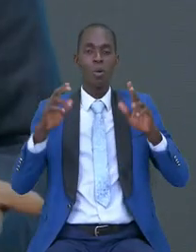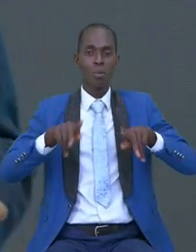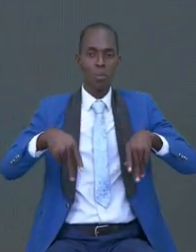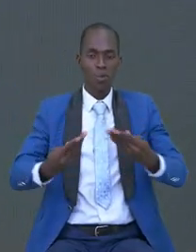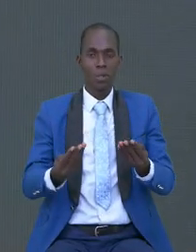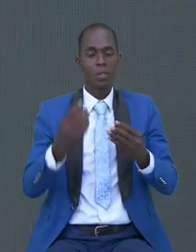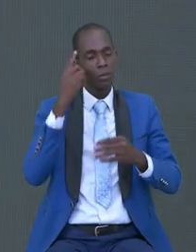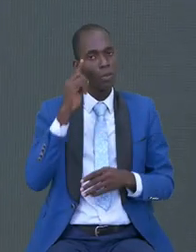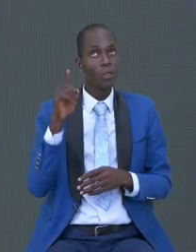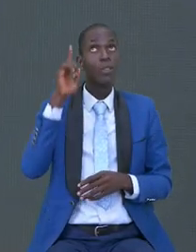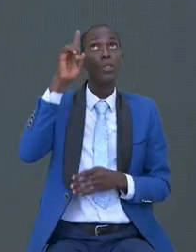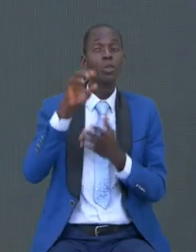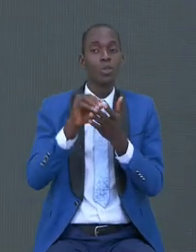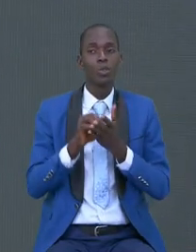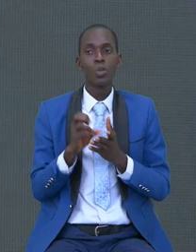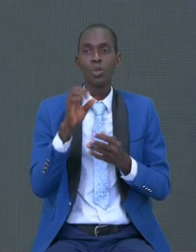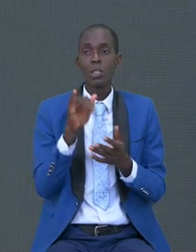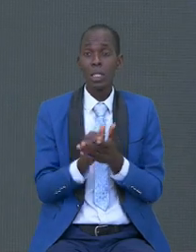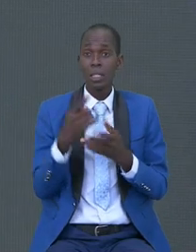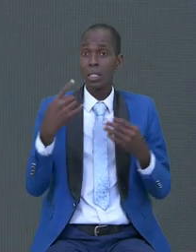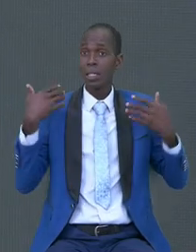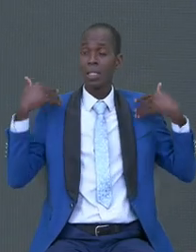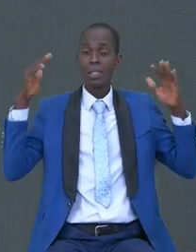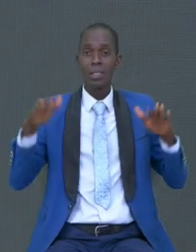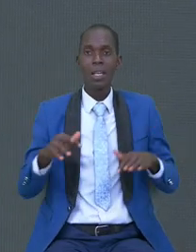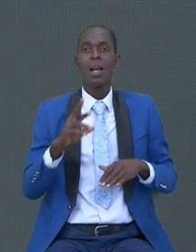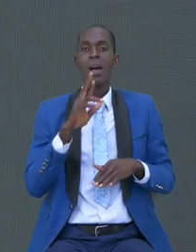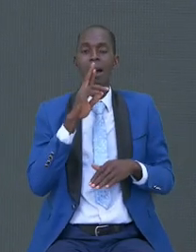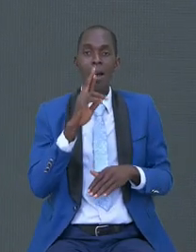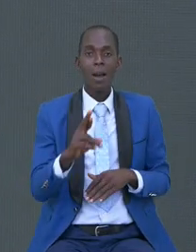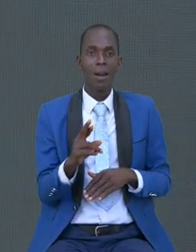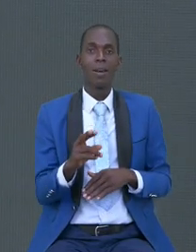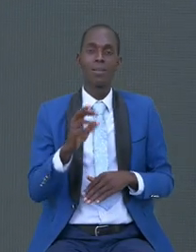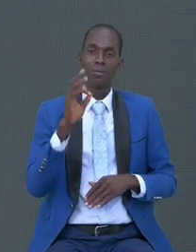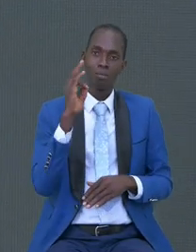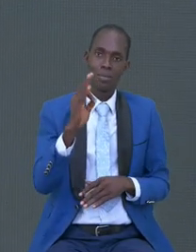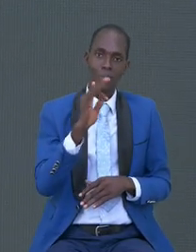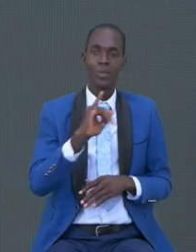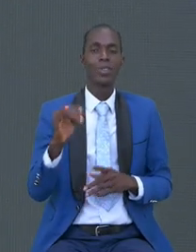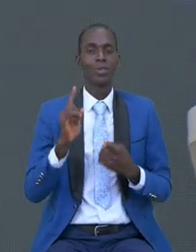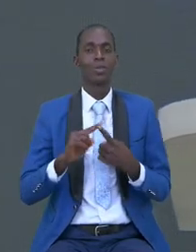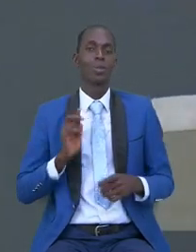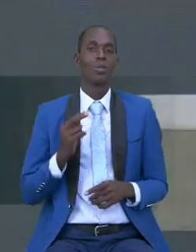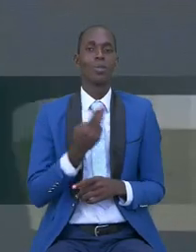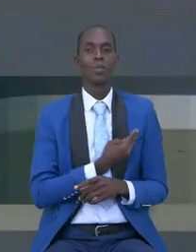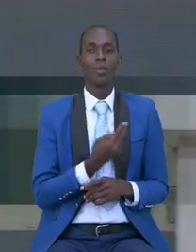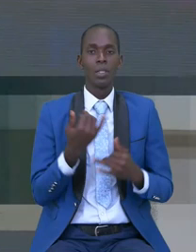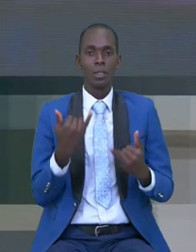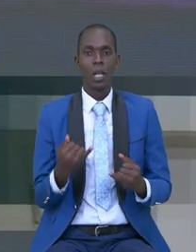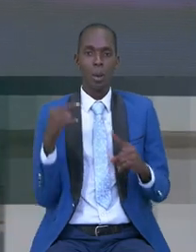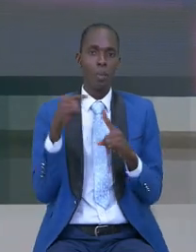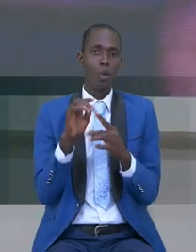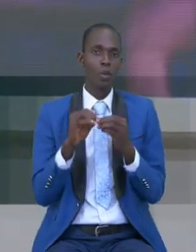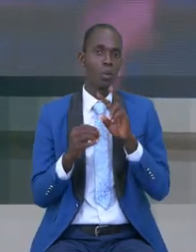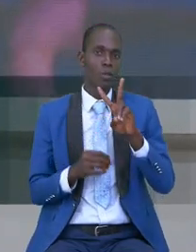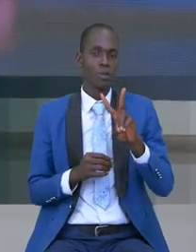that even the angels are ministering to us. We're coming to point